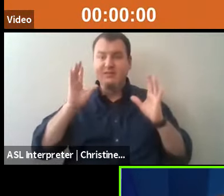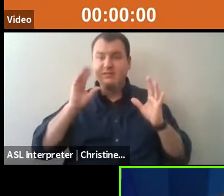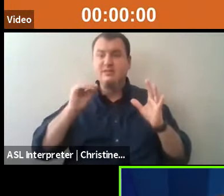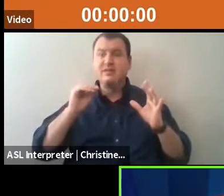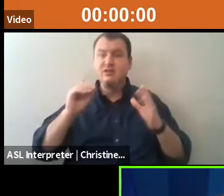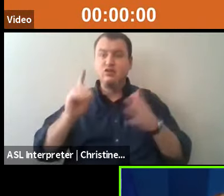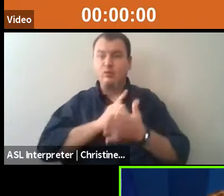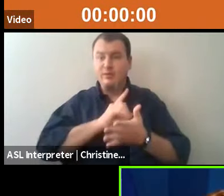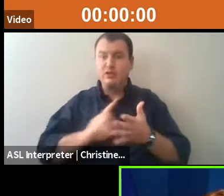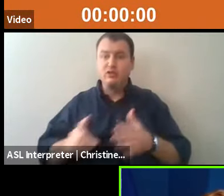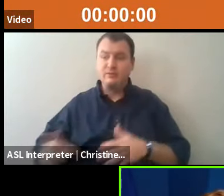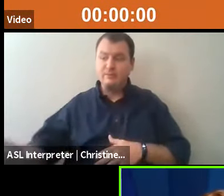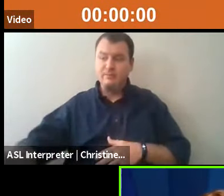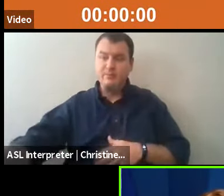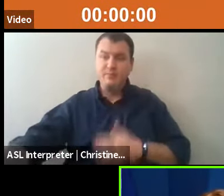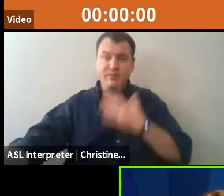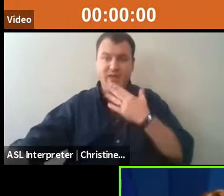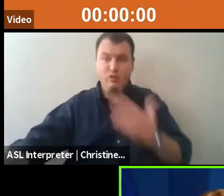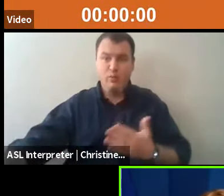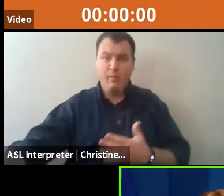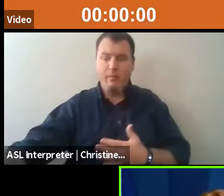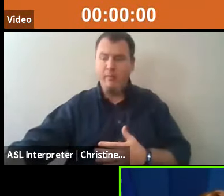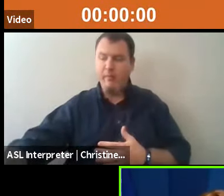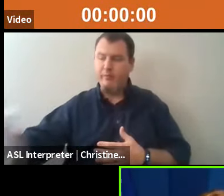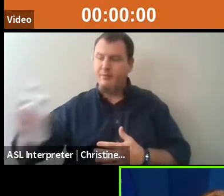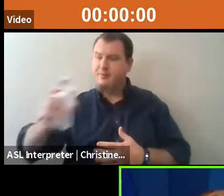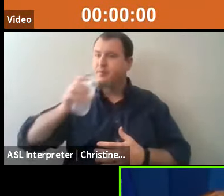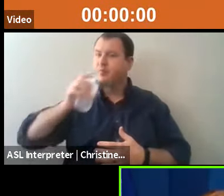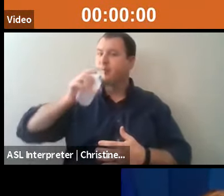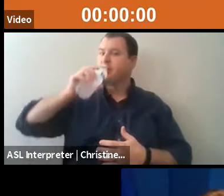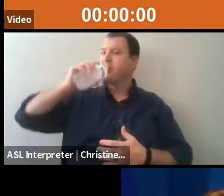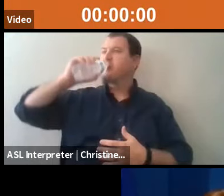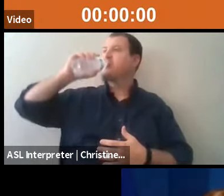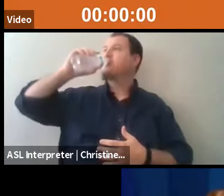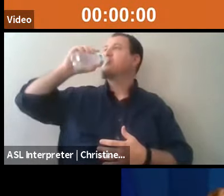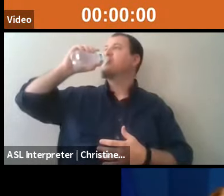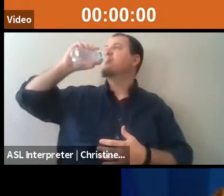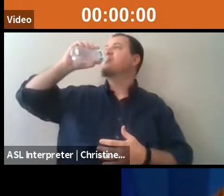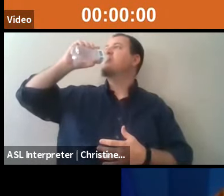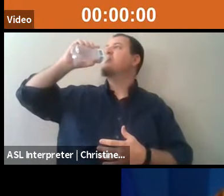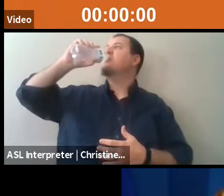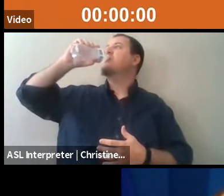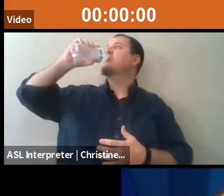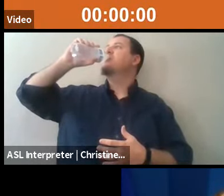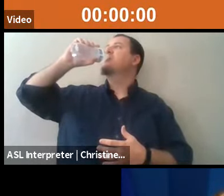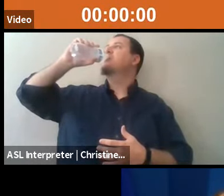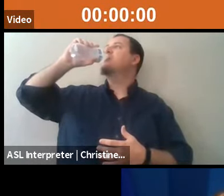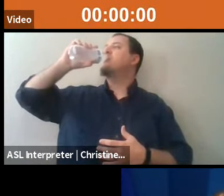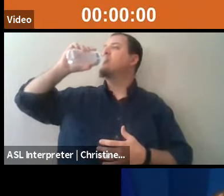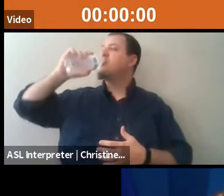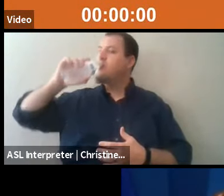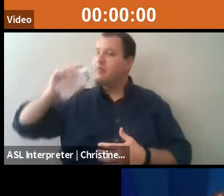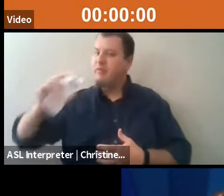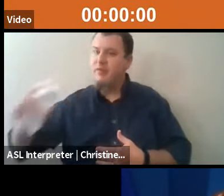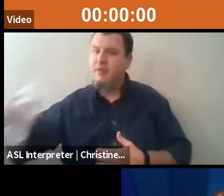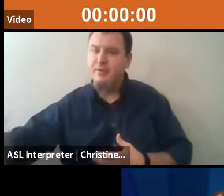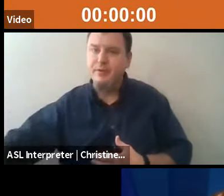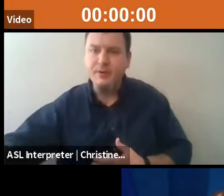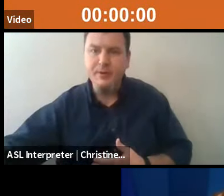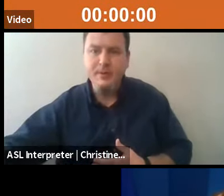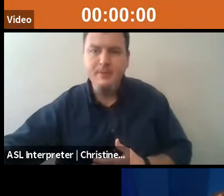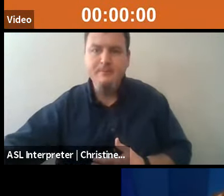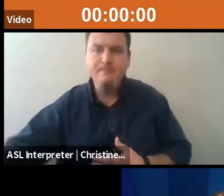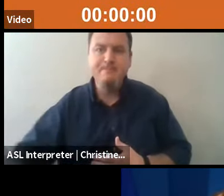discrimination. Thank you. Thank you, Honorable Minister, for reminding us about the